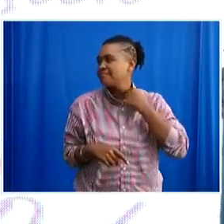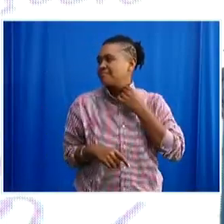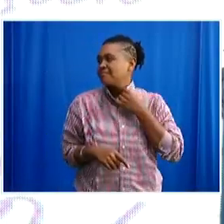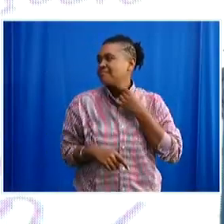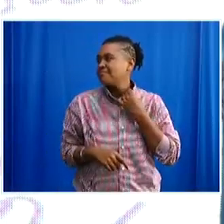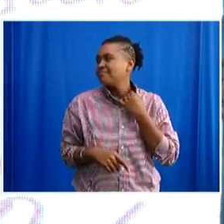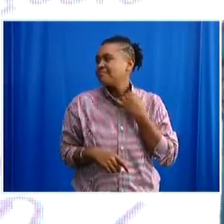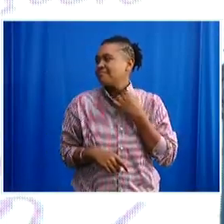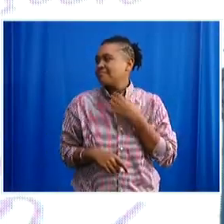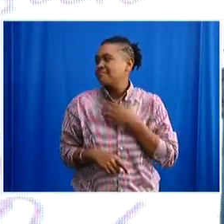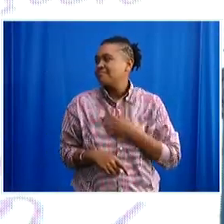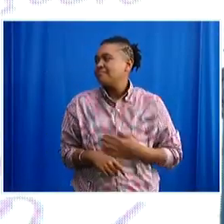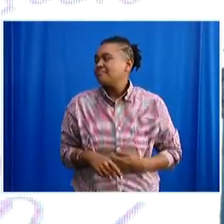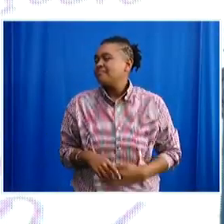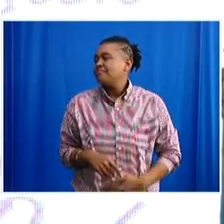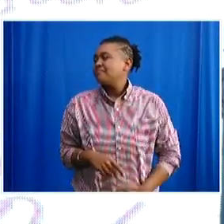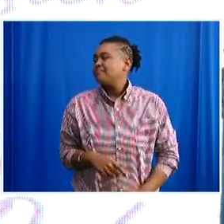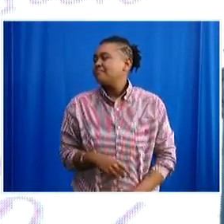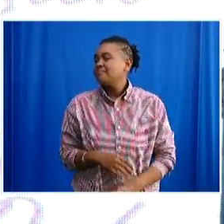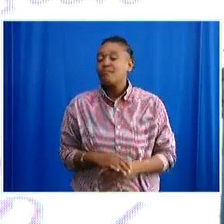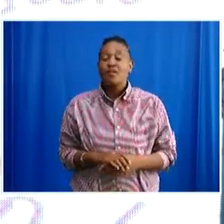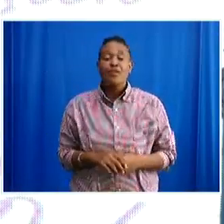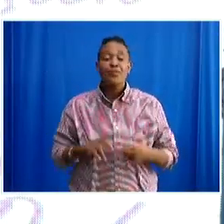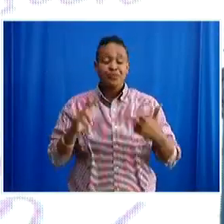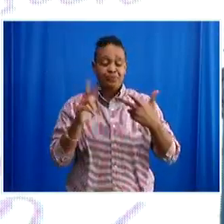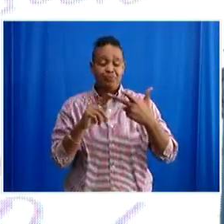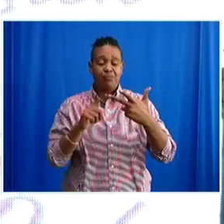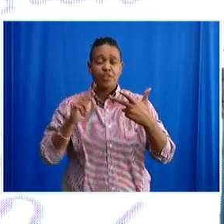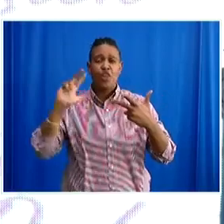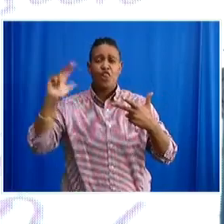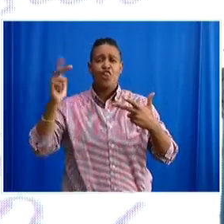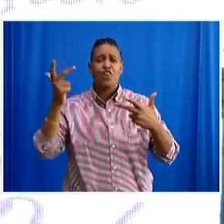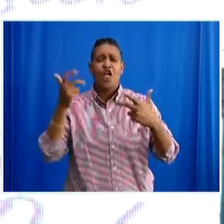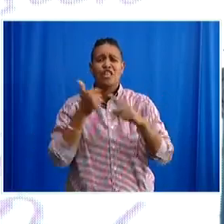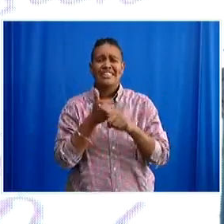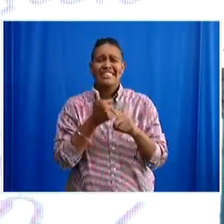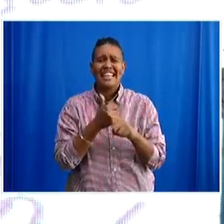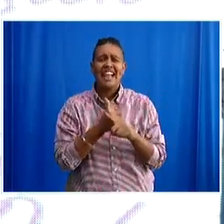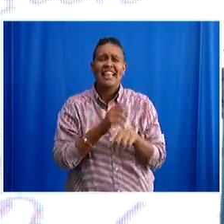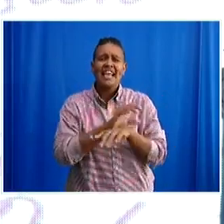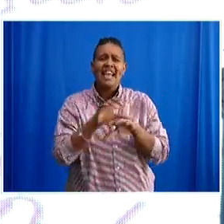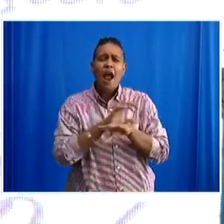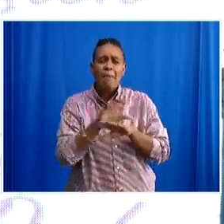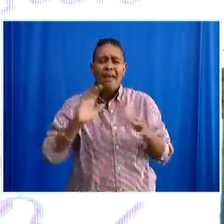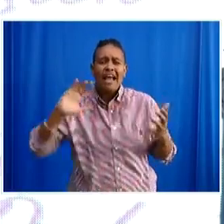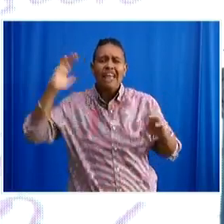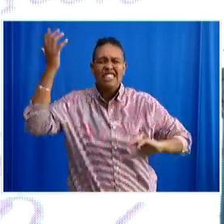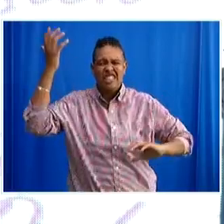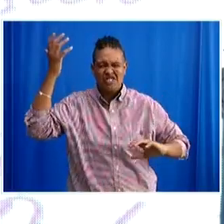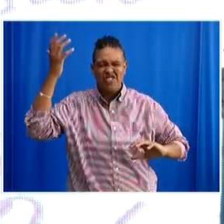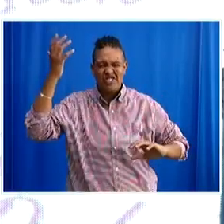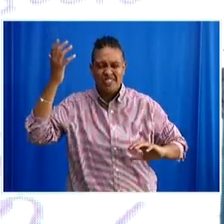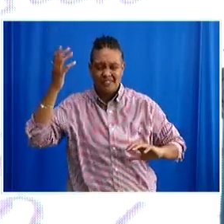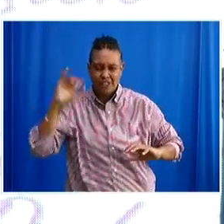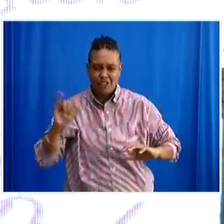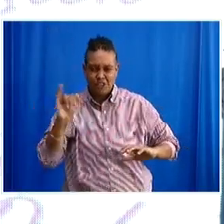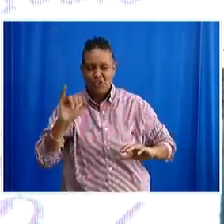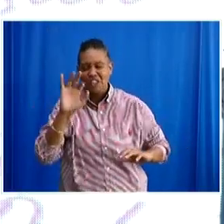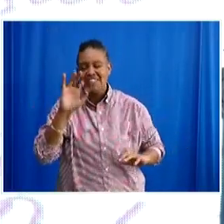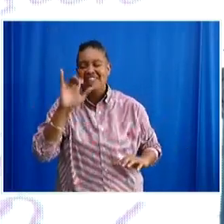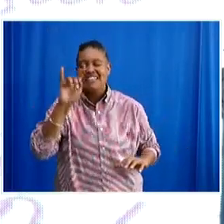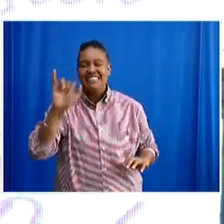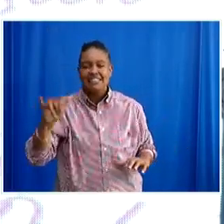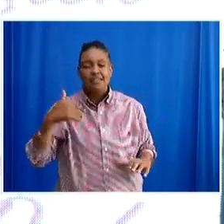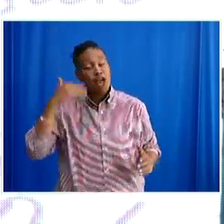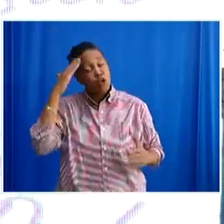that we have had for some time, and it's the Caribbean Catastrophe Reinsurance Facility. Now, I know that for some of us